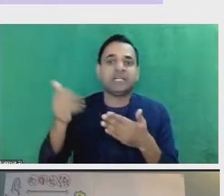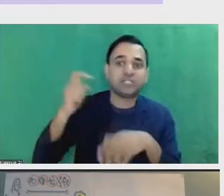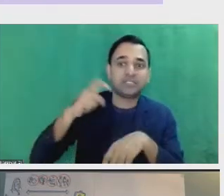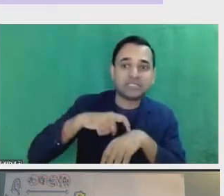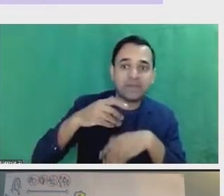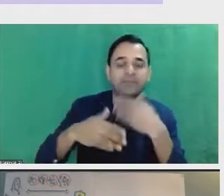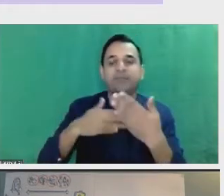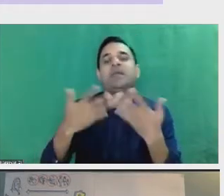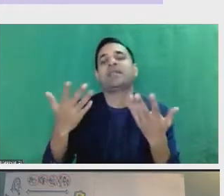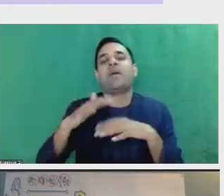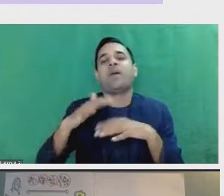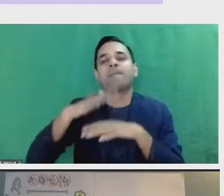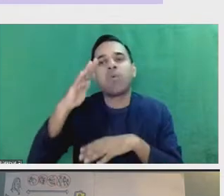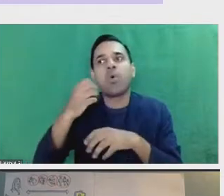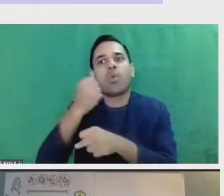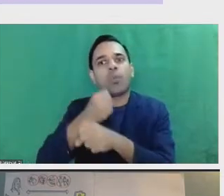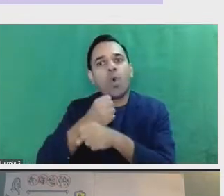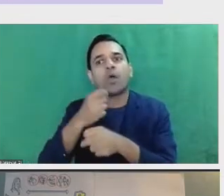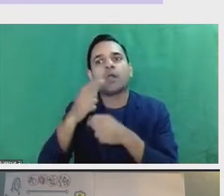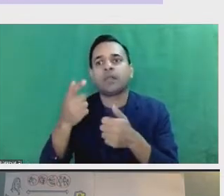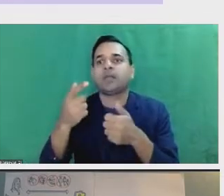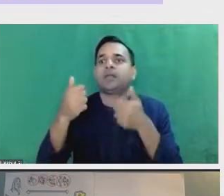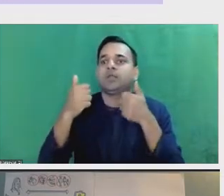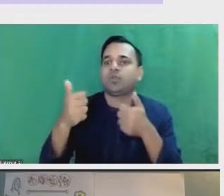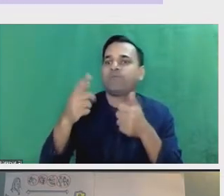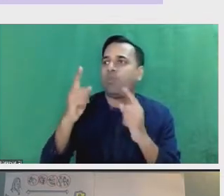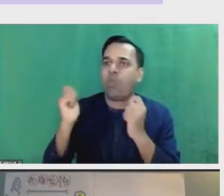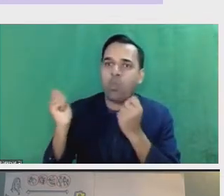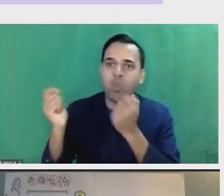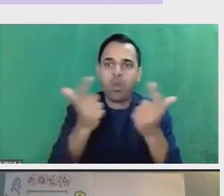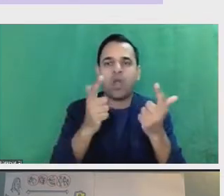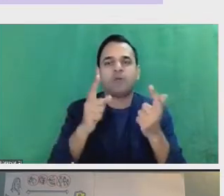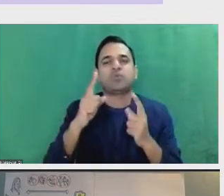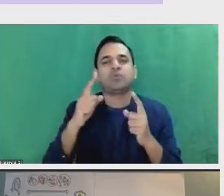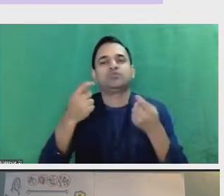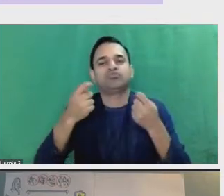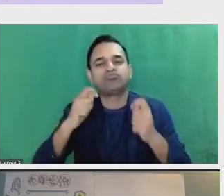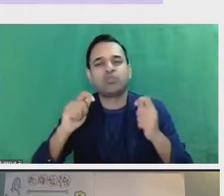along the way, but by working together, we'll get there. Thank you.